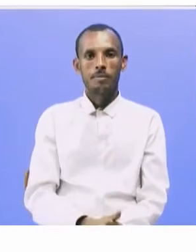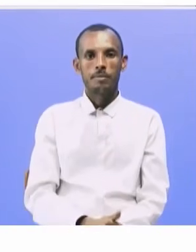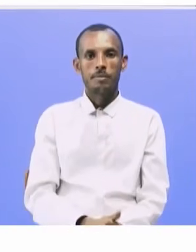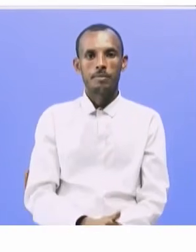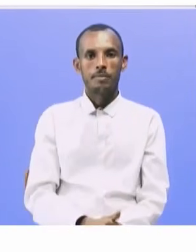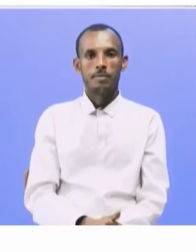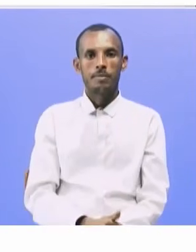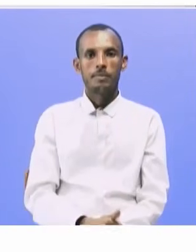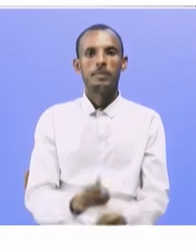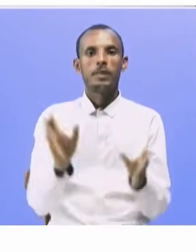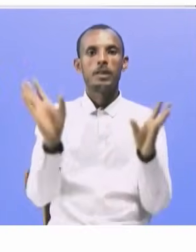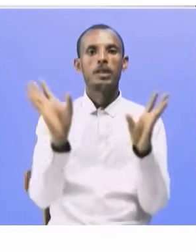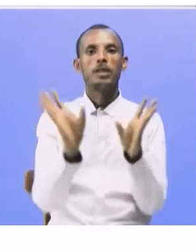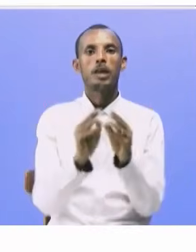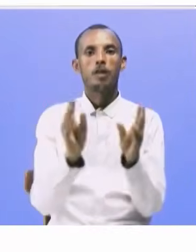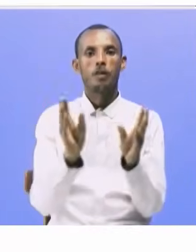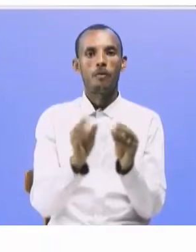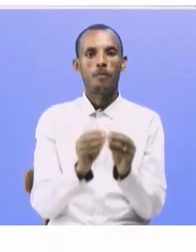The set